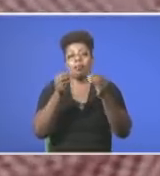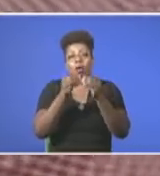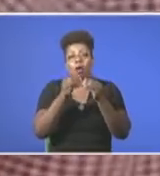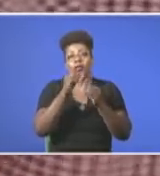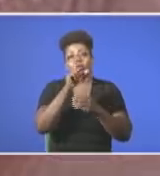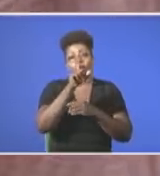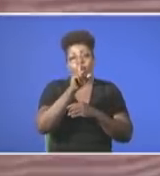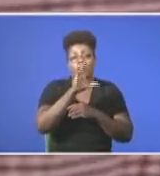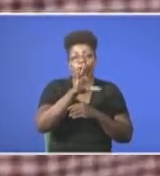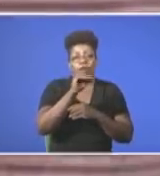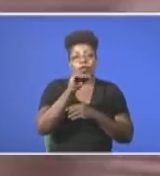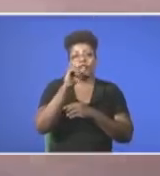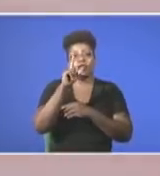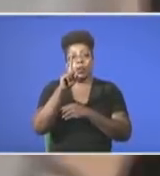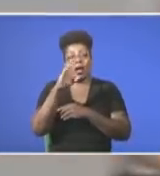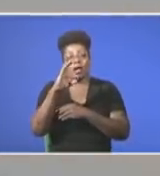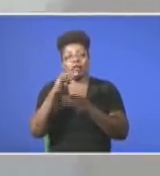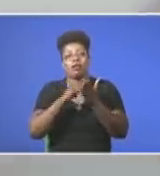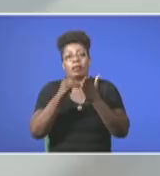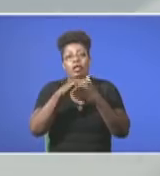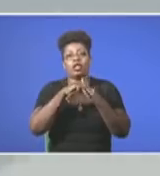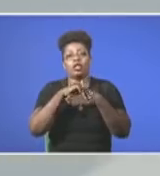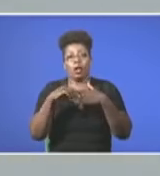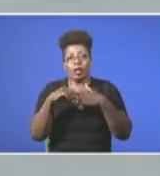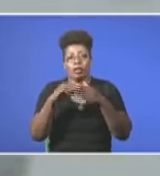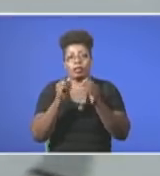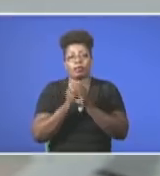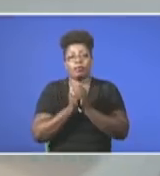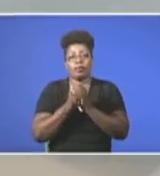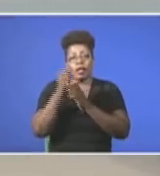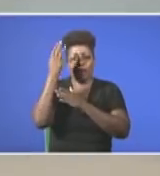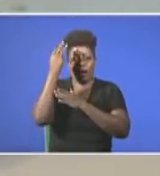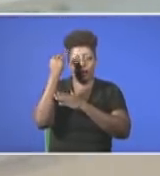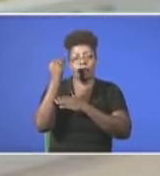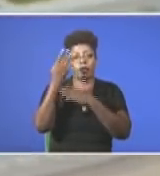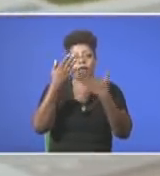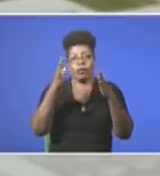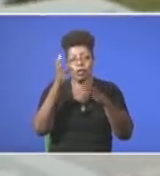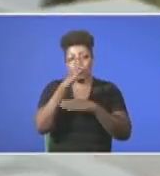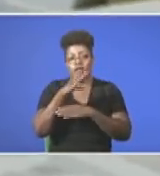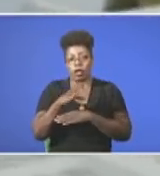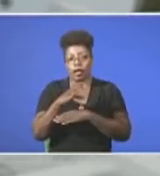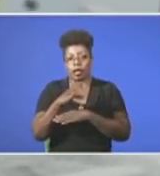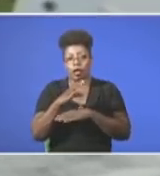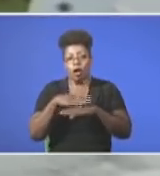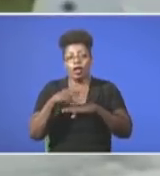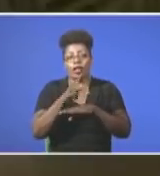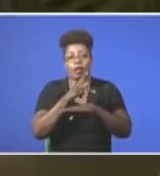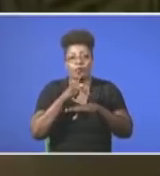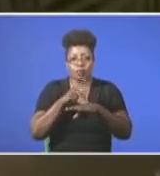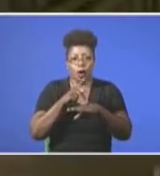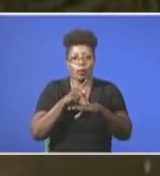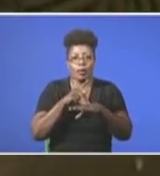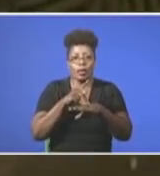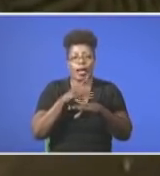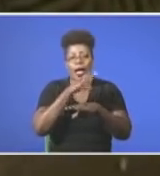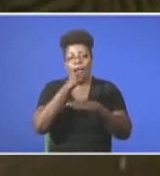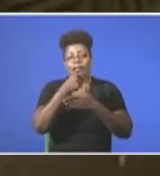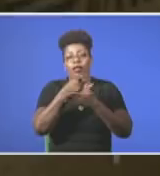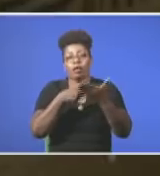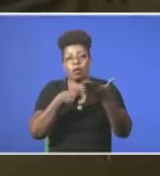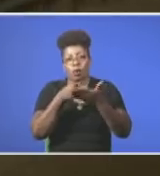hoped that after the Prime Minister and his cabinet's assessment of the property are complete, a clearer picture regarding renovation cost